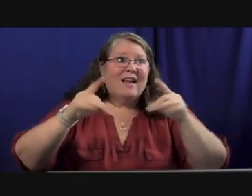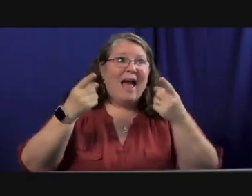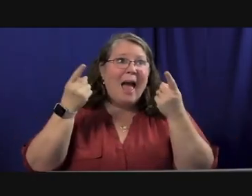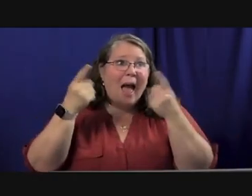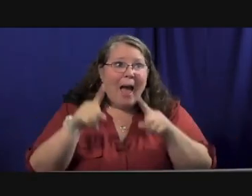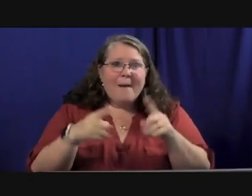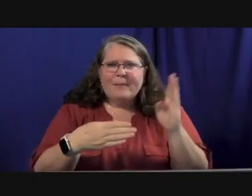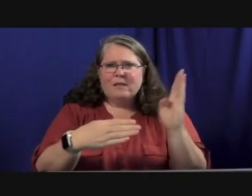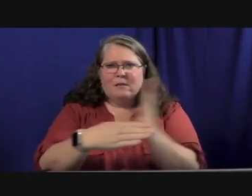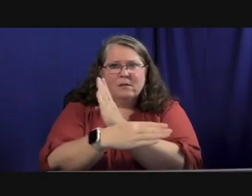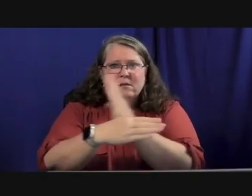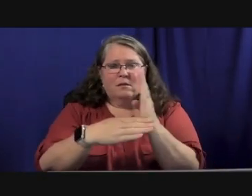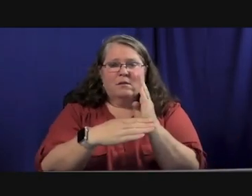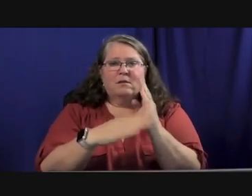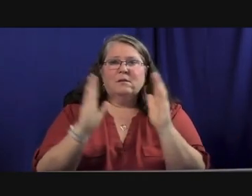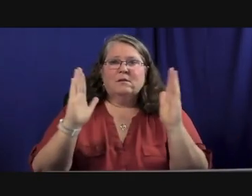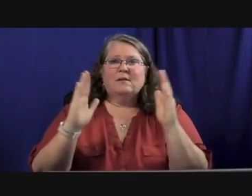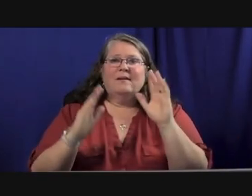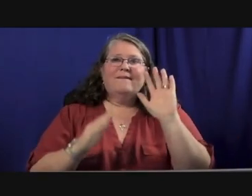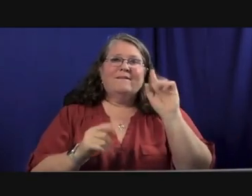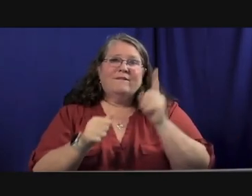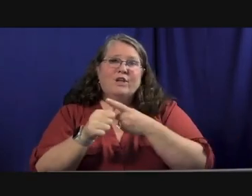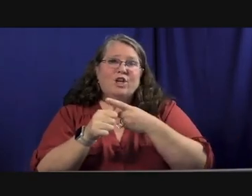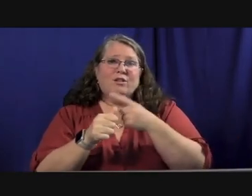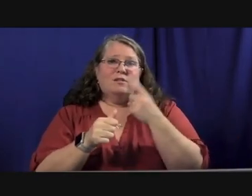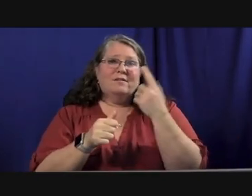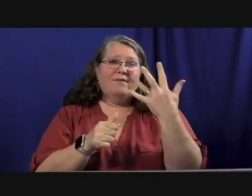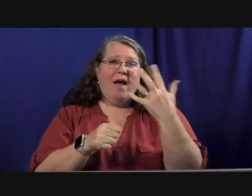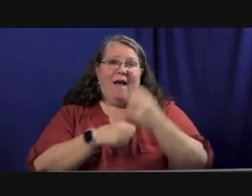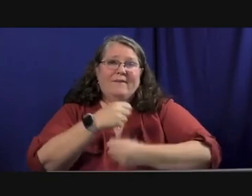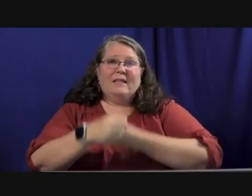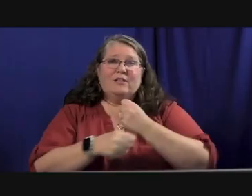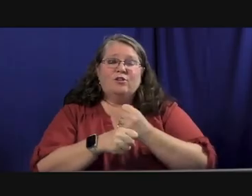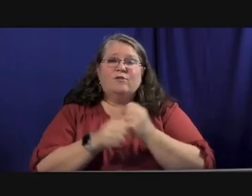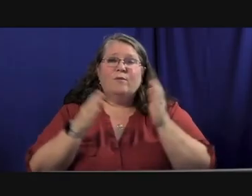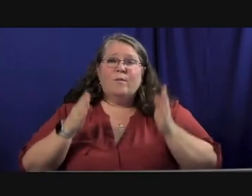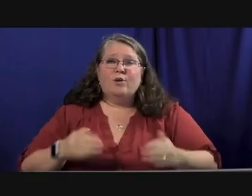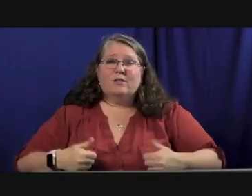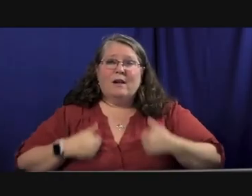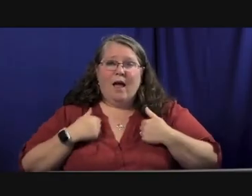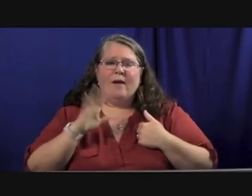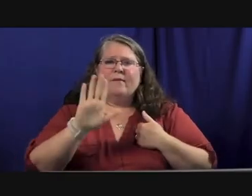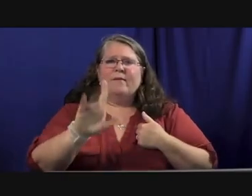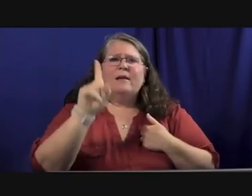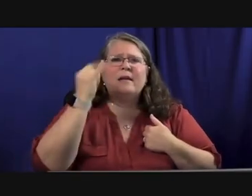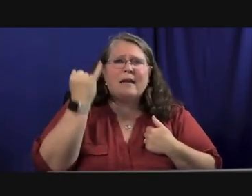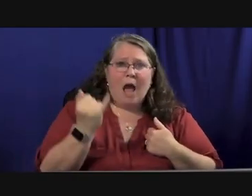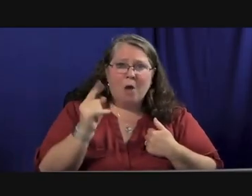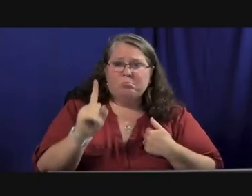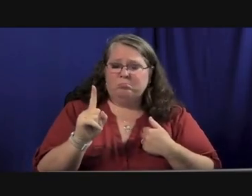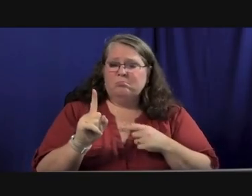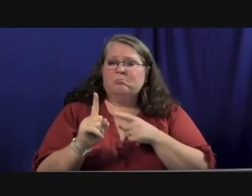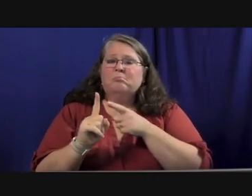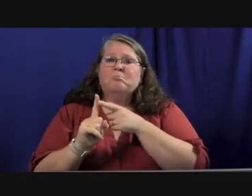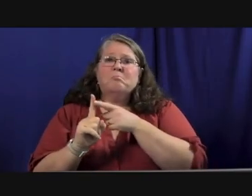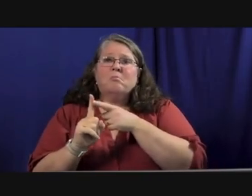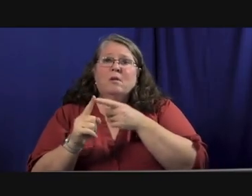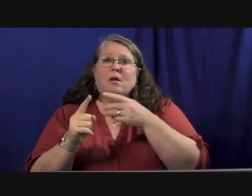So language acquisition, it can vary within the first 5 years of life.